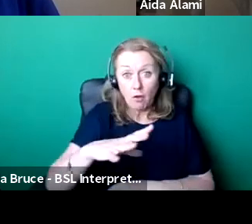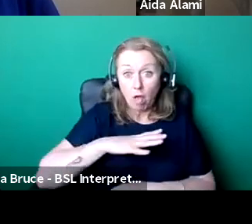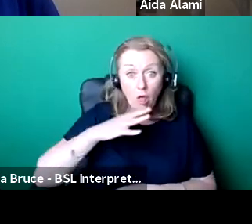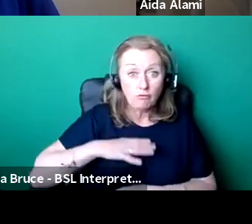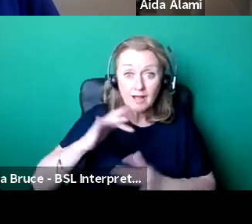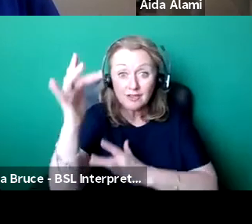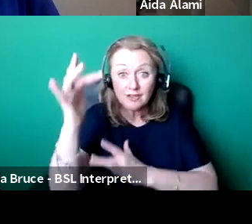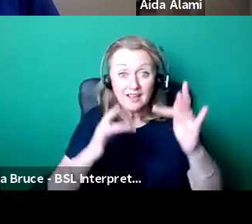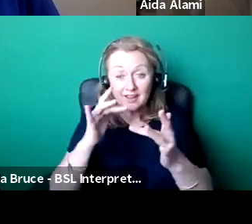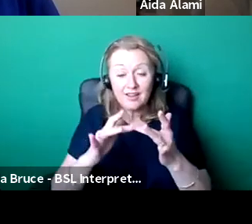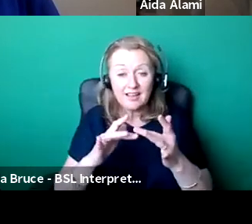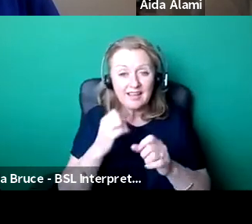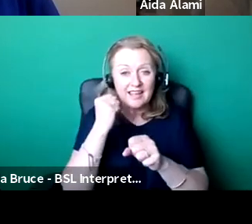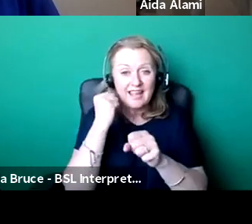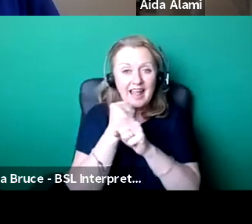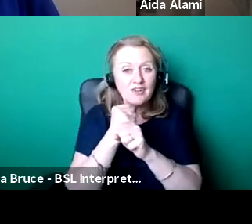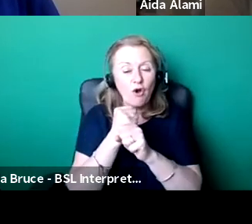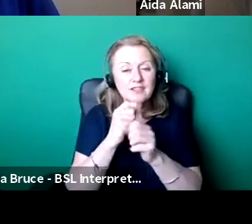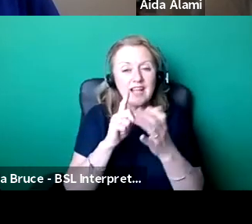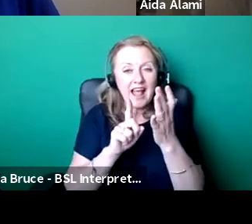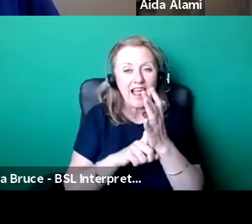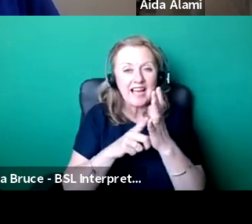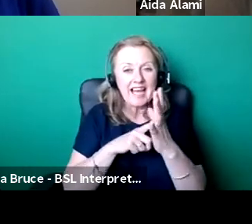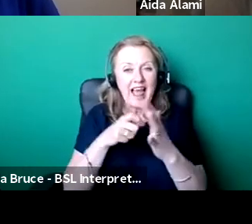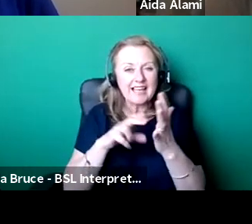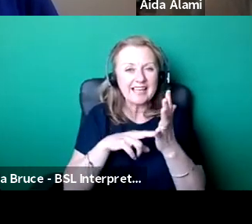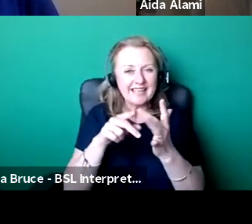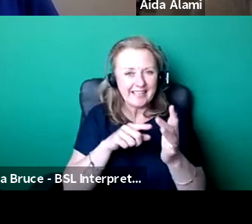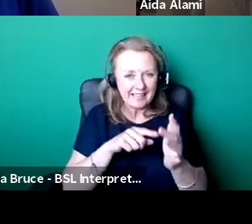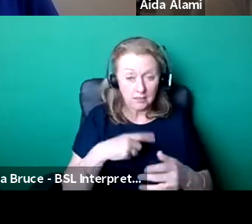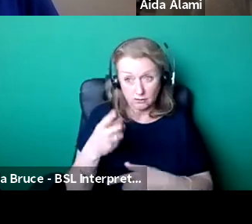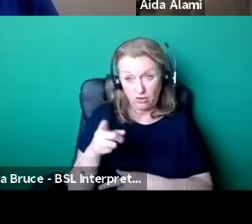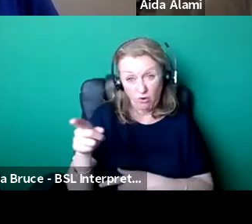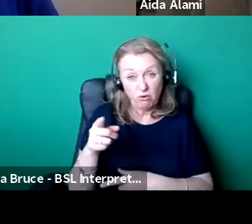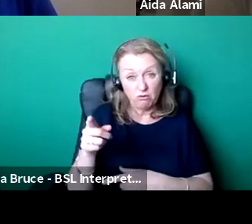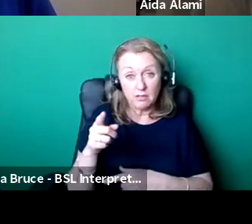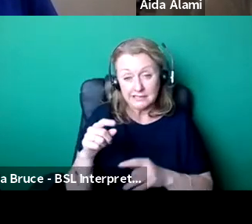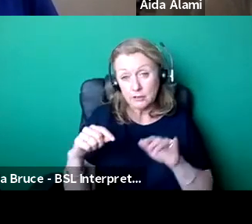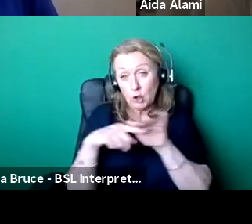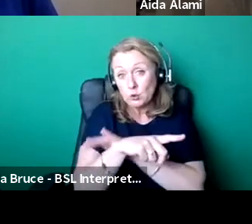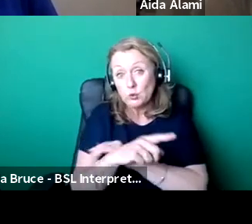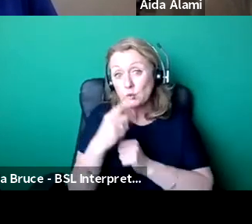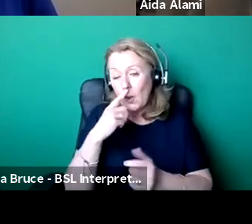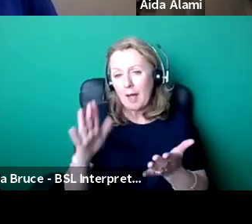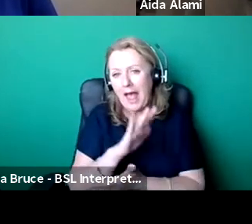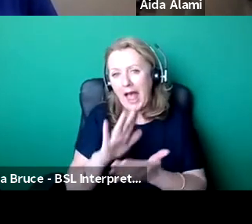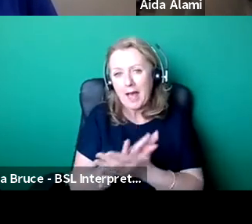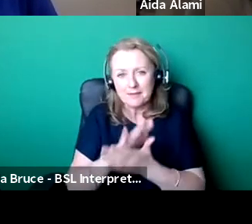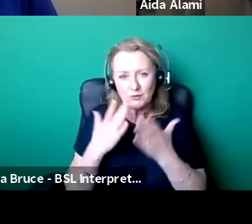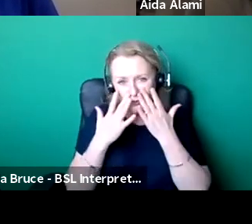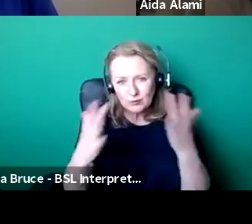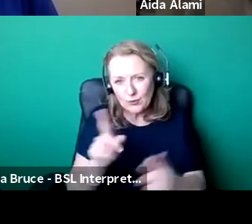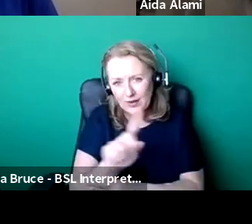called Lahni. Yeah. It's already online on YouTube. I'll be happy to share the link with you guys